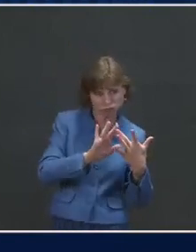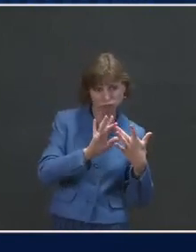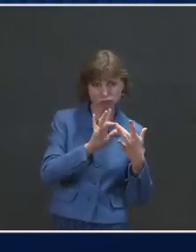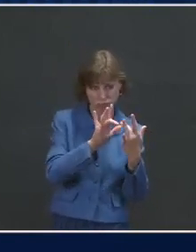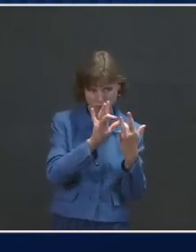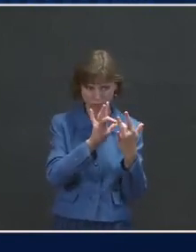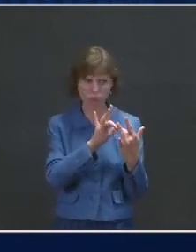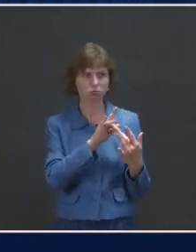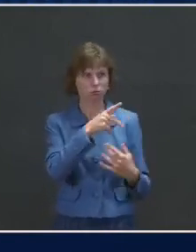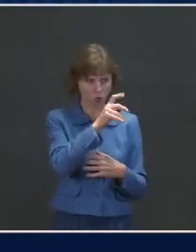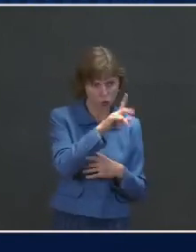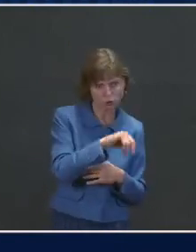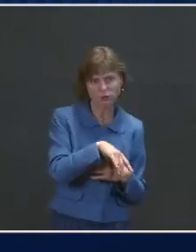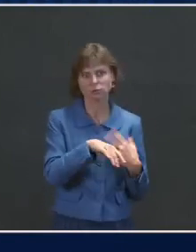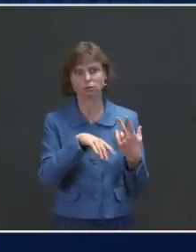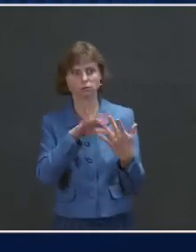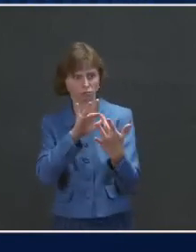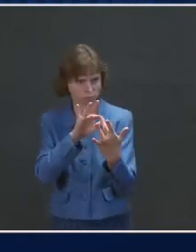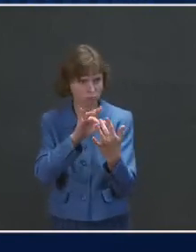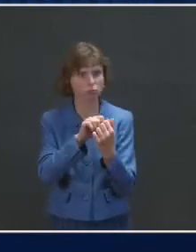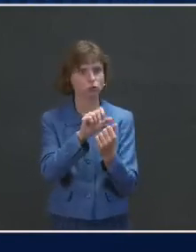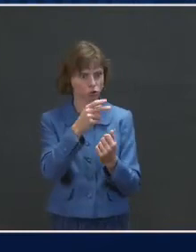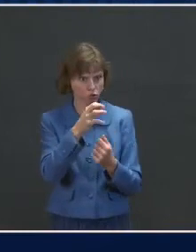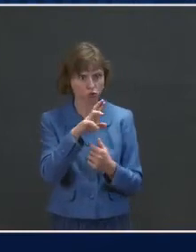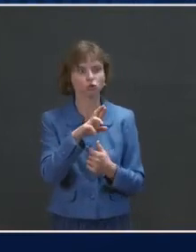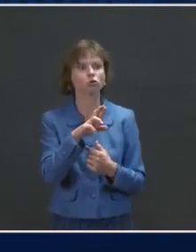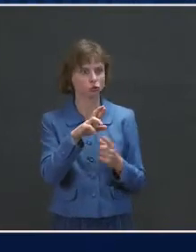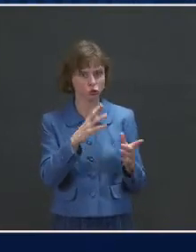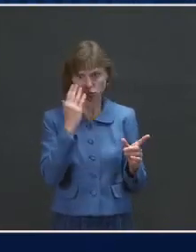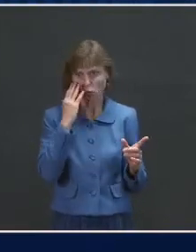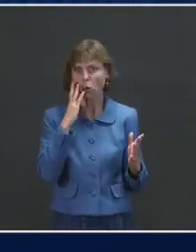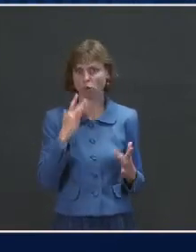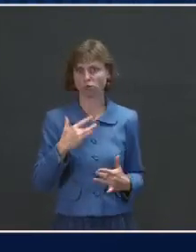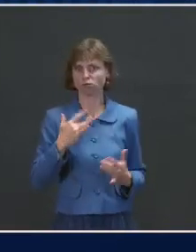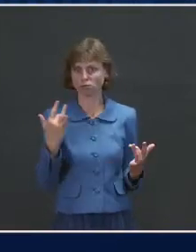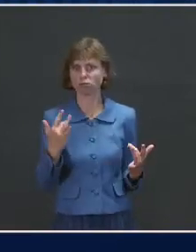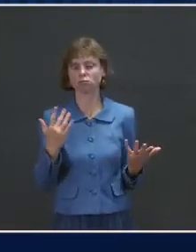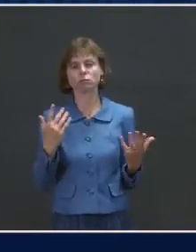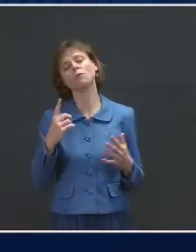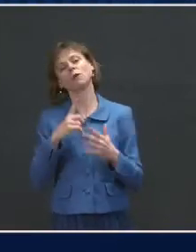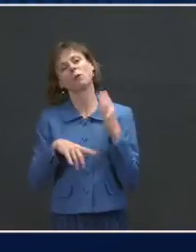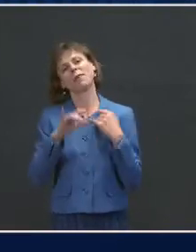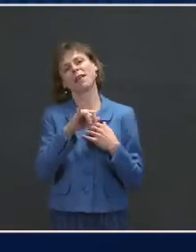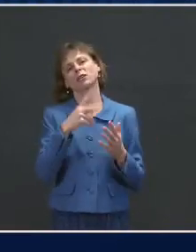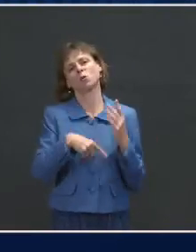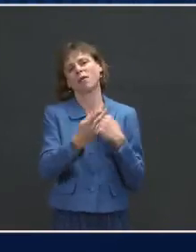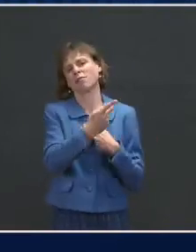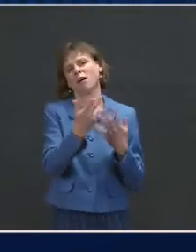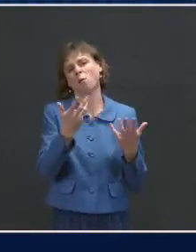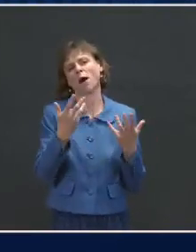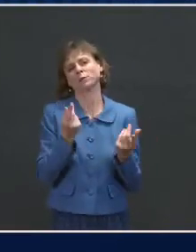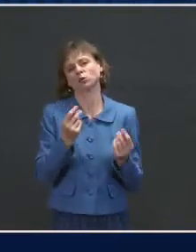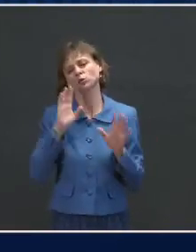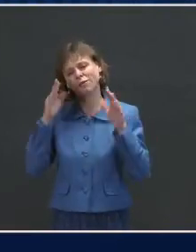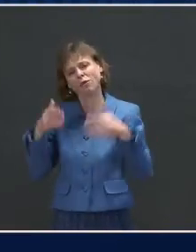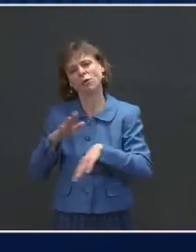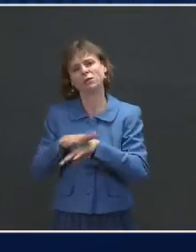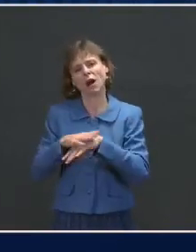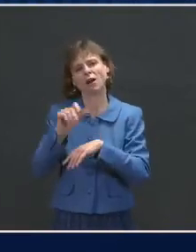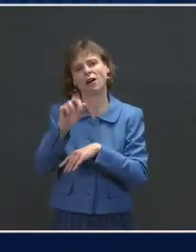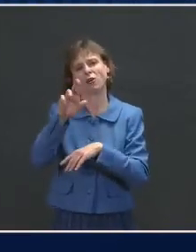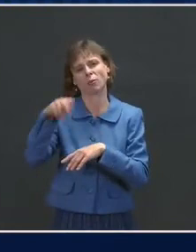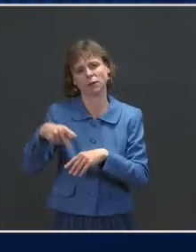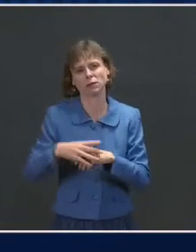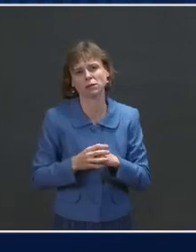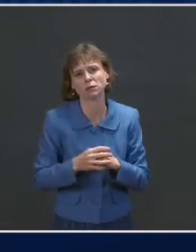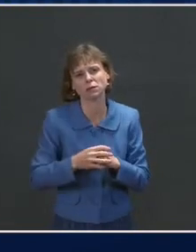Leader Schumer, a range of officials on the Hill about his plan, and that's exactly what they want him to do, is to remain focused on that. And he